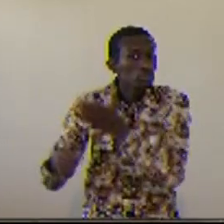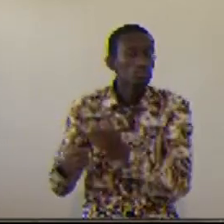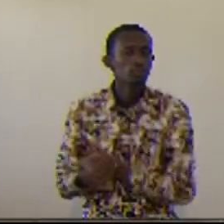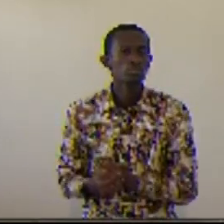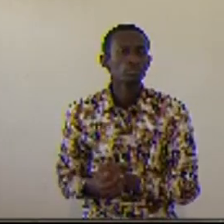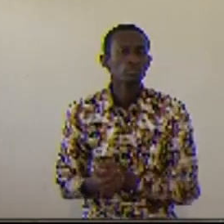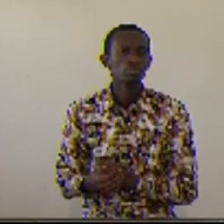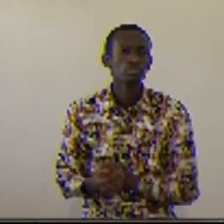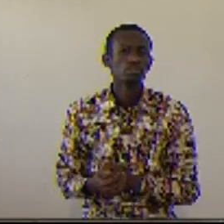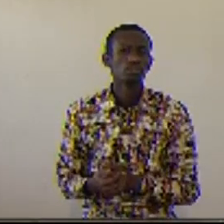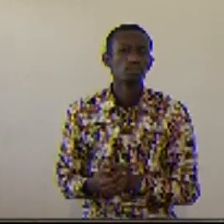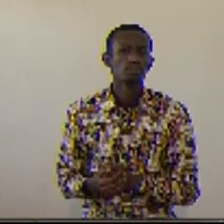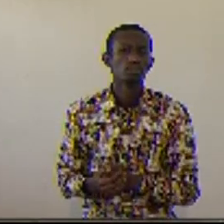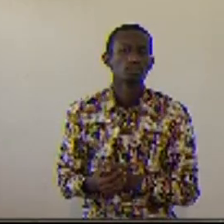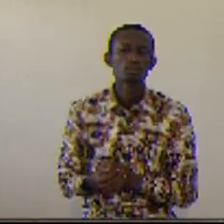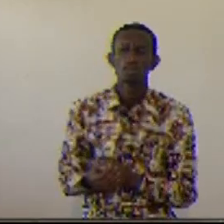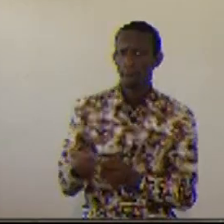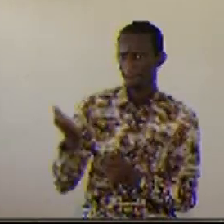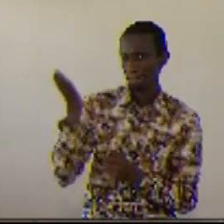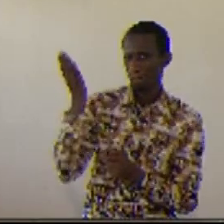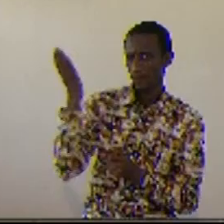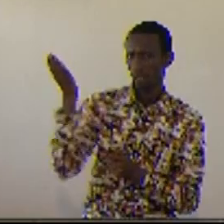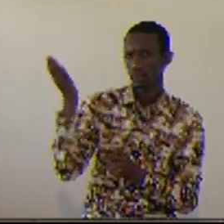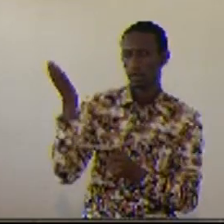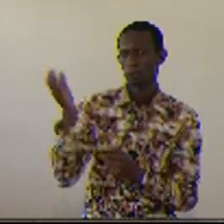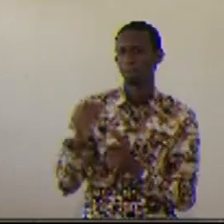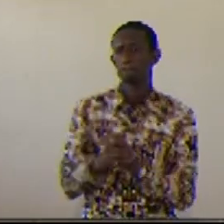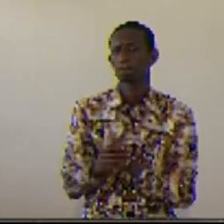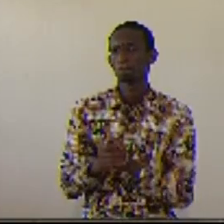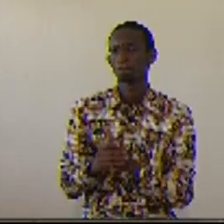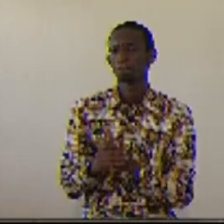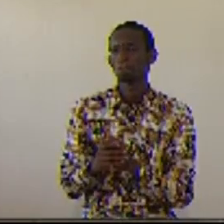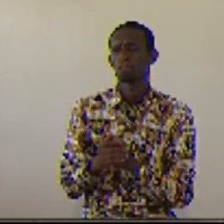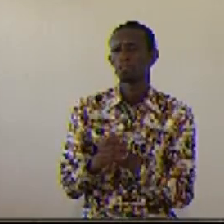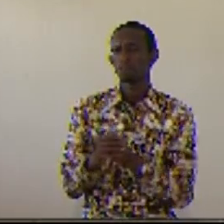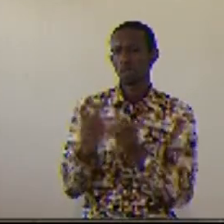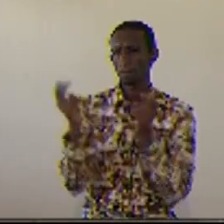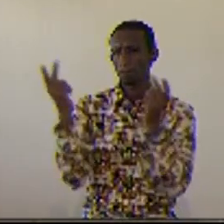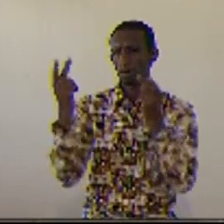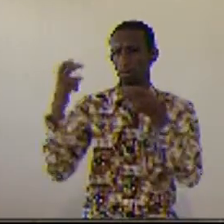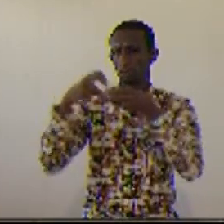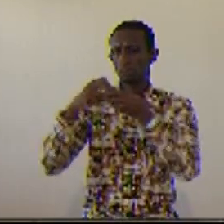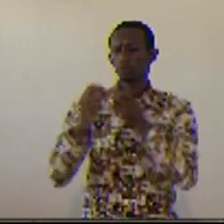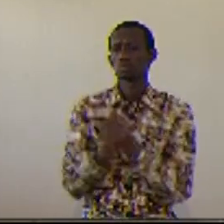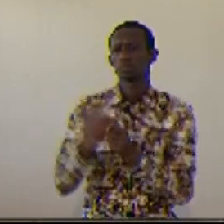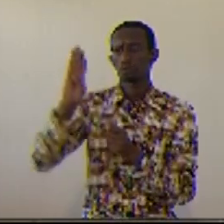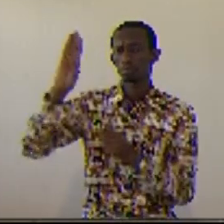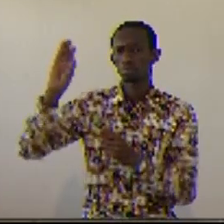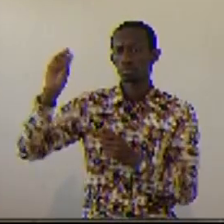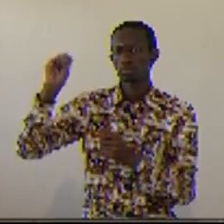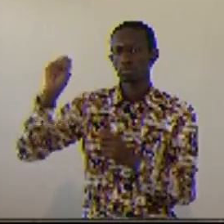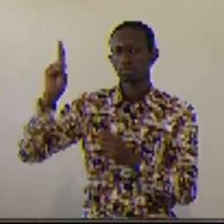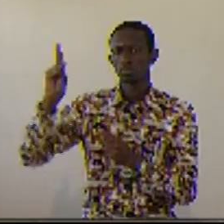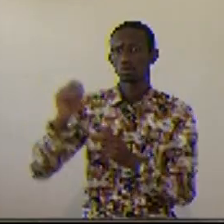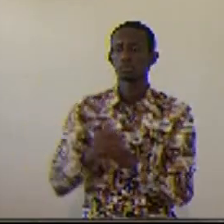There is a bond that is formed here. There is like a pi bond that is formed. A